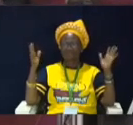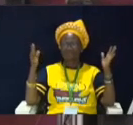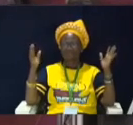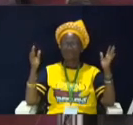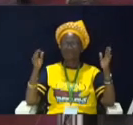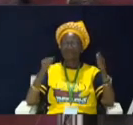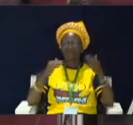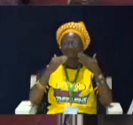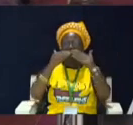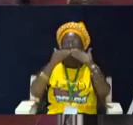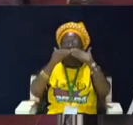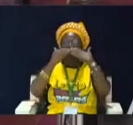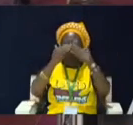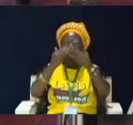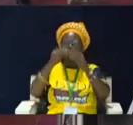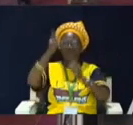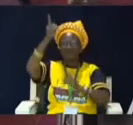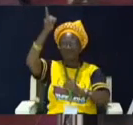Thank you, Father.